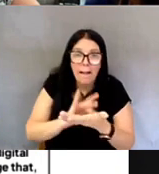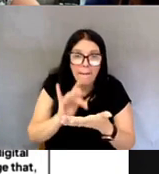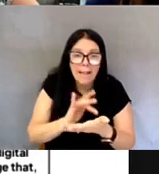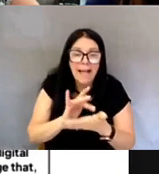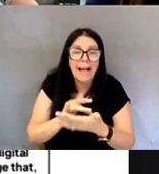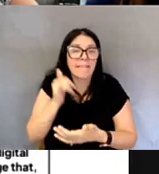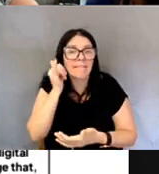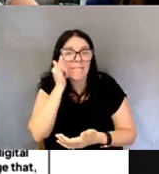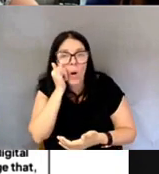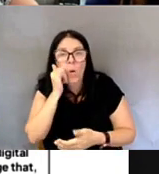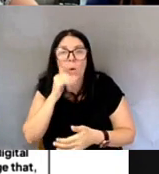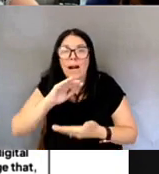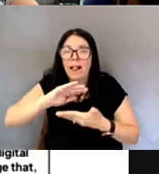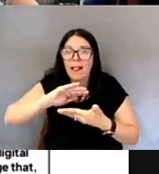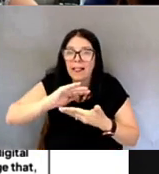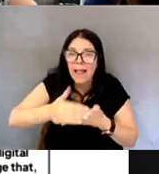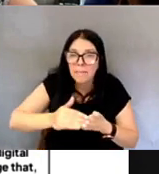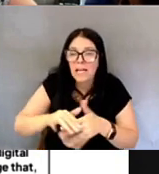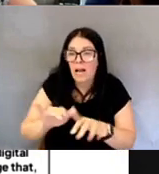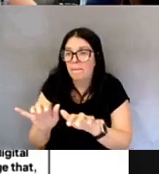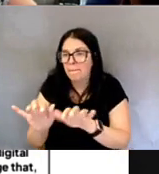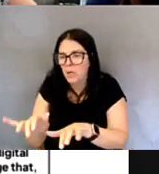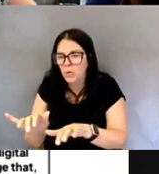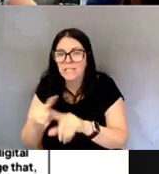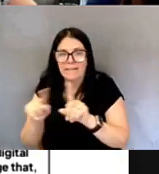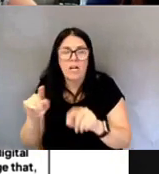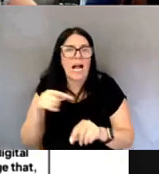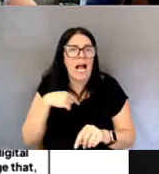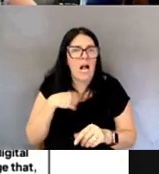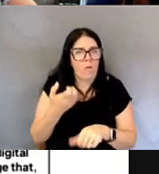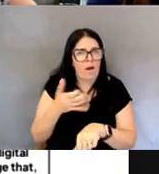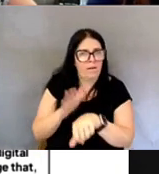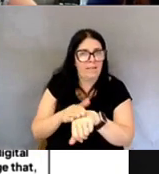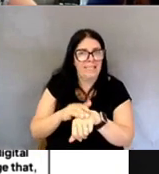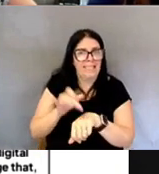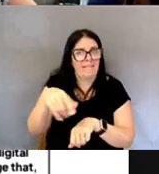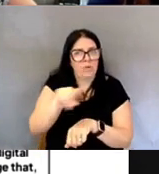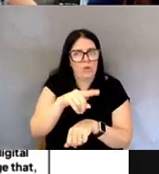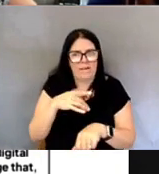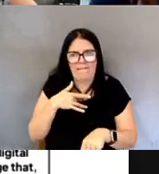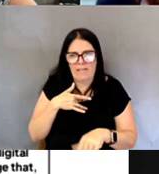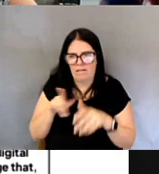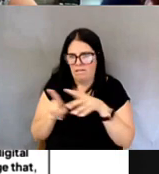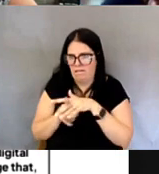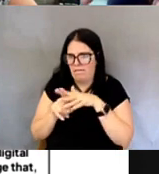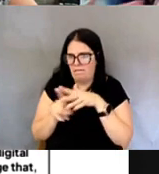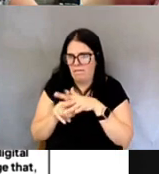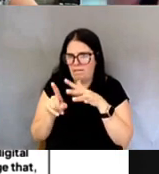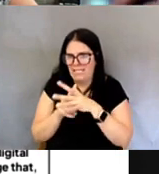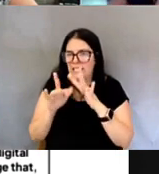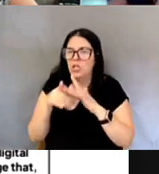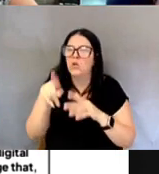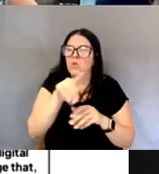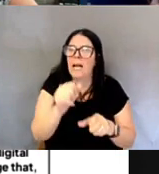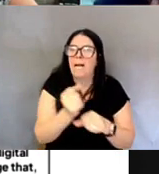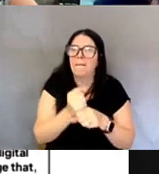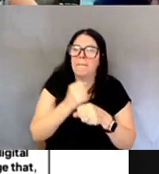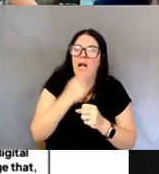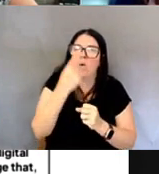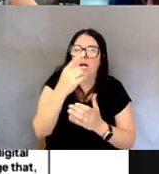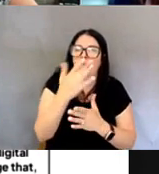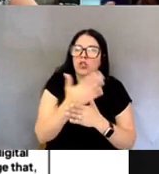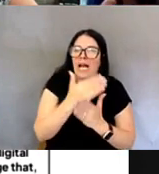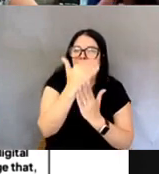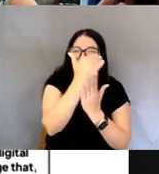like to point out that if you run into frequent digital challenges that arise, you can create a shared list with your